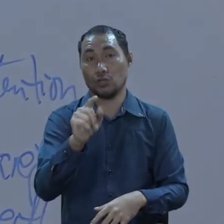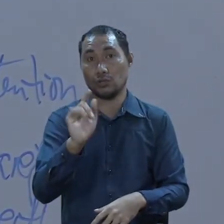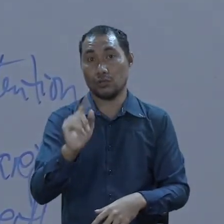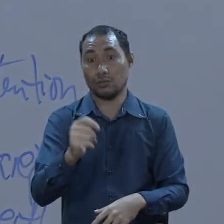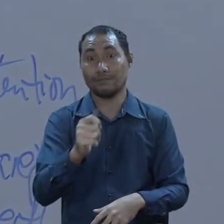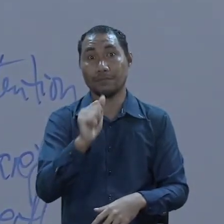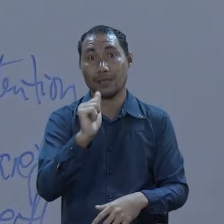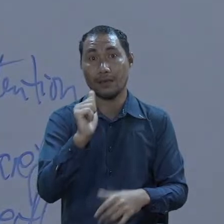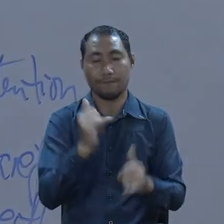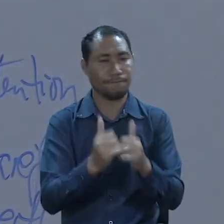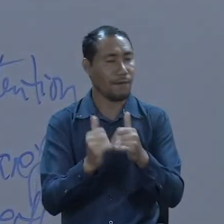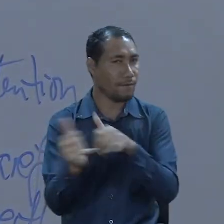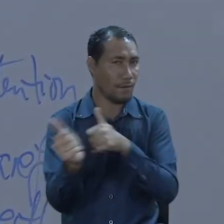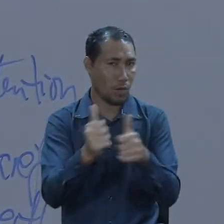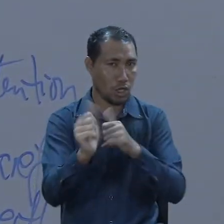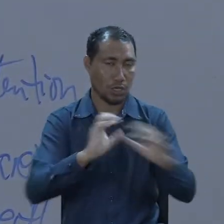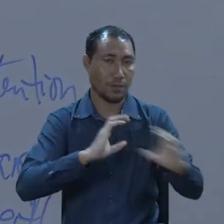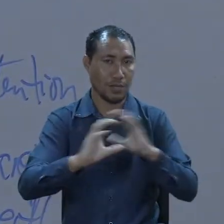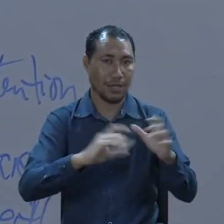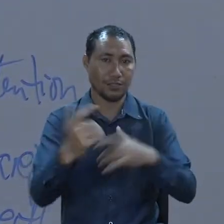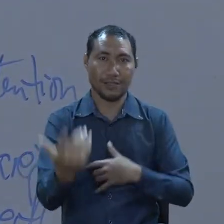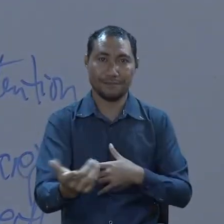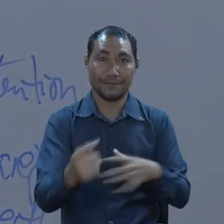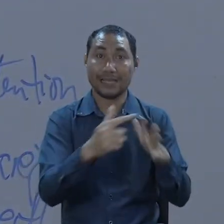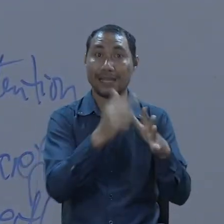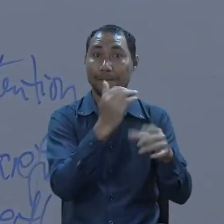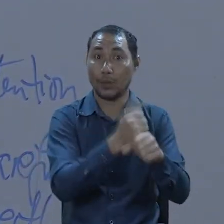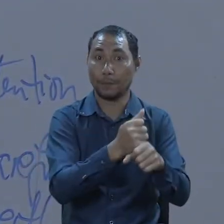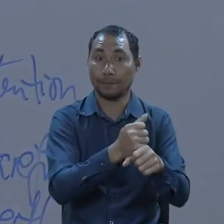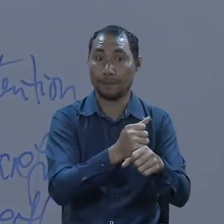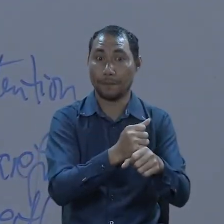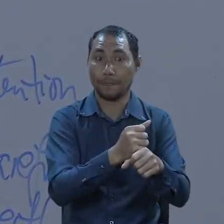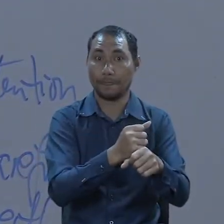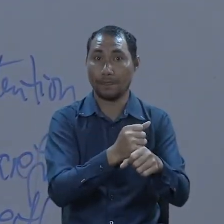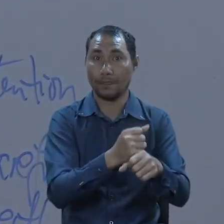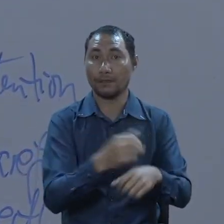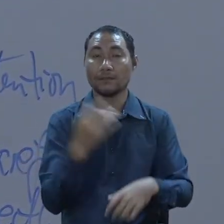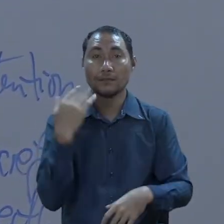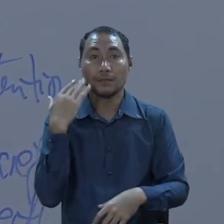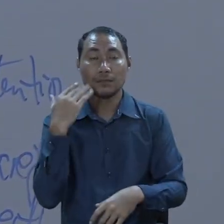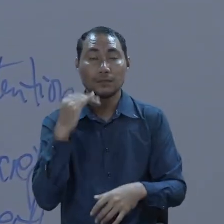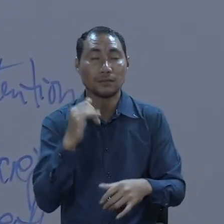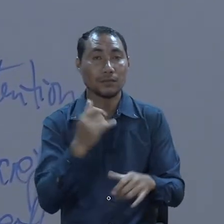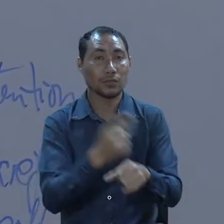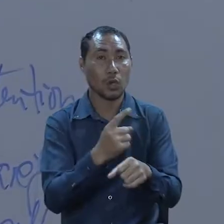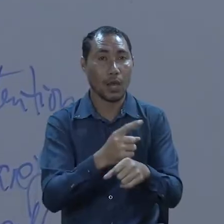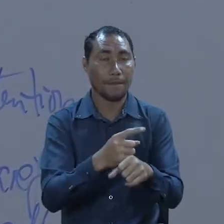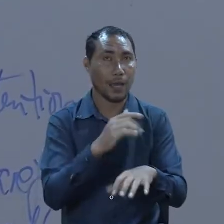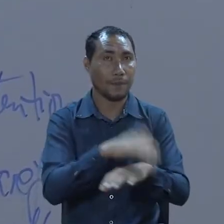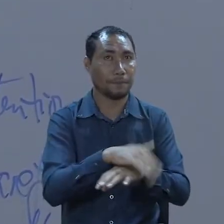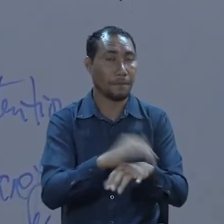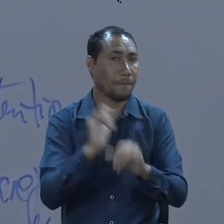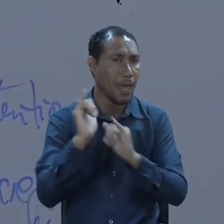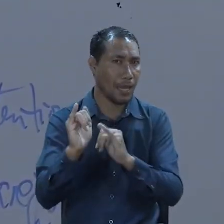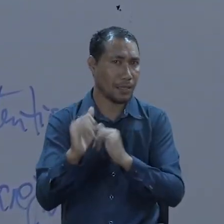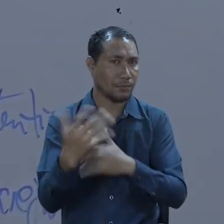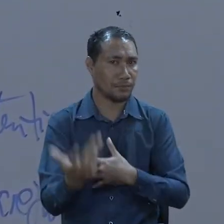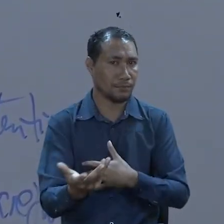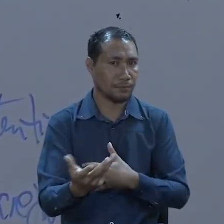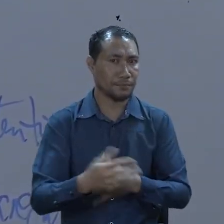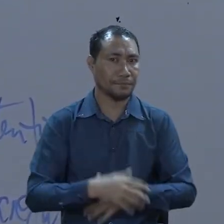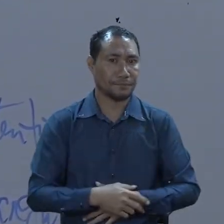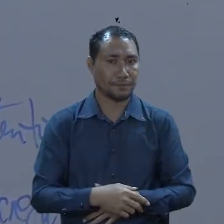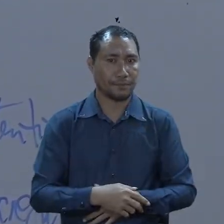communicator. For example, bad, inattention. So inattention means that